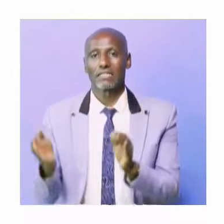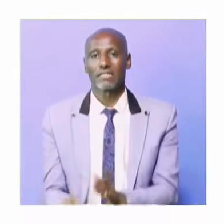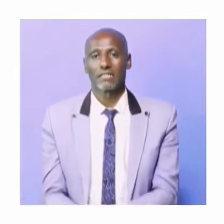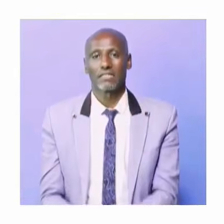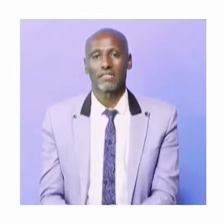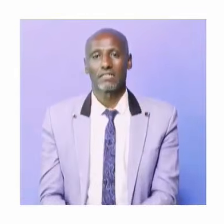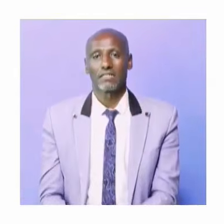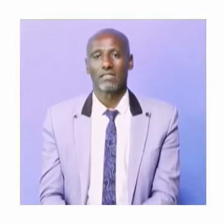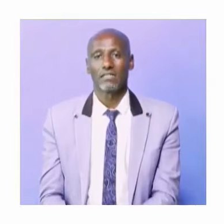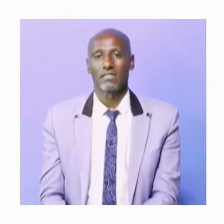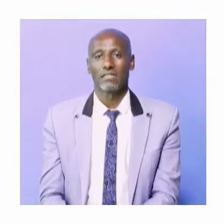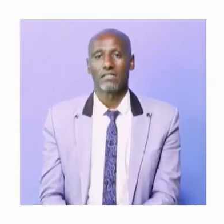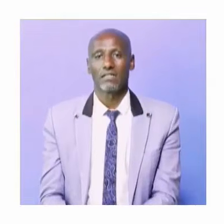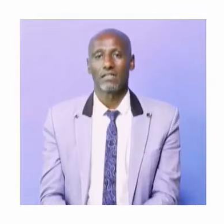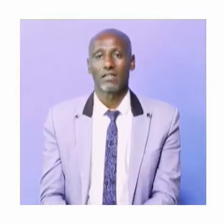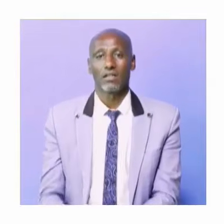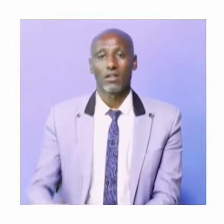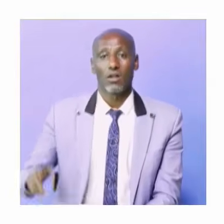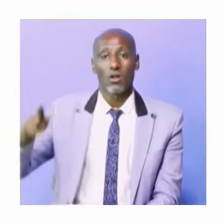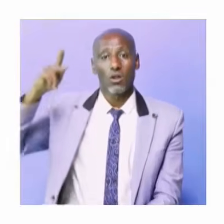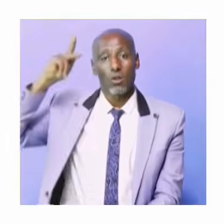Paul